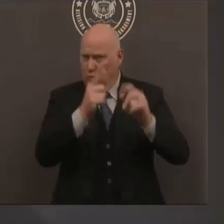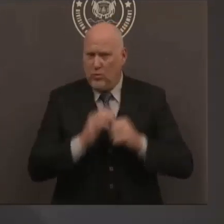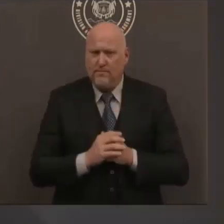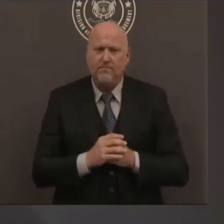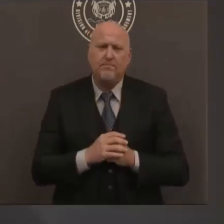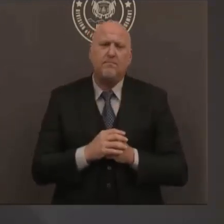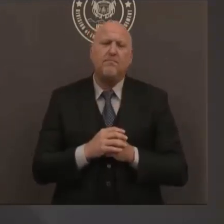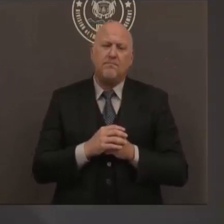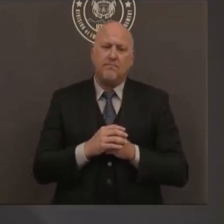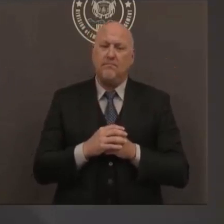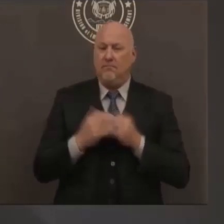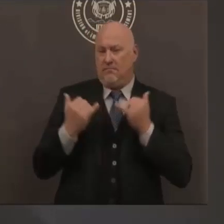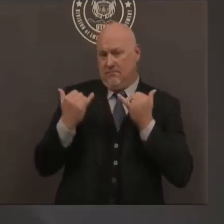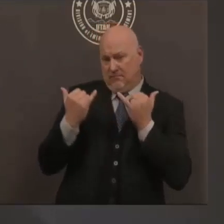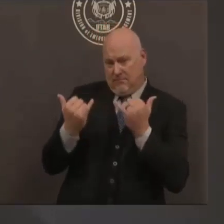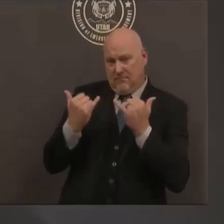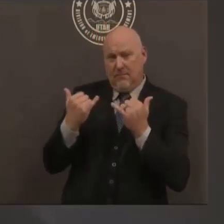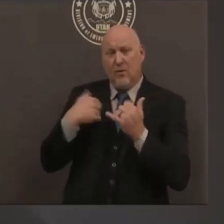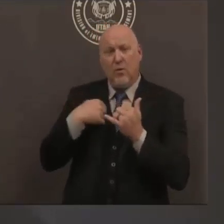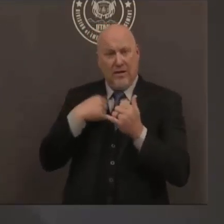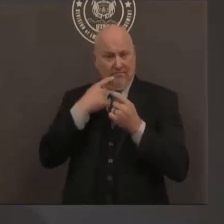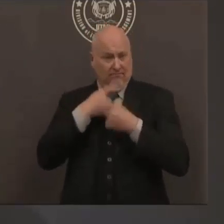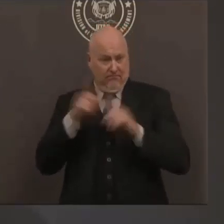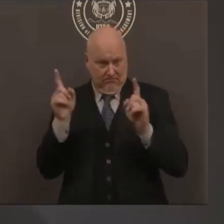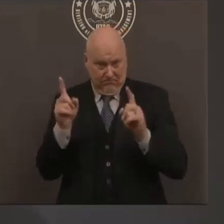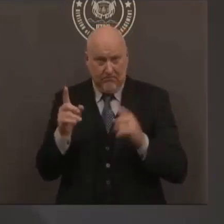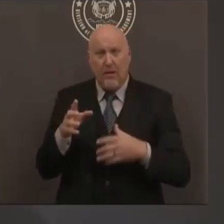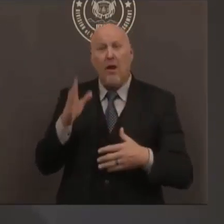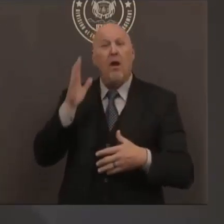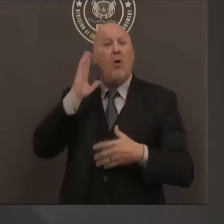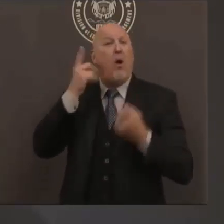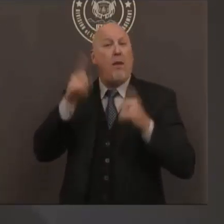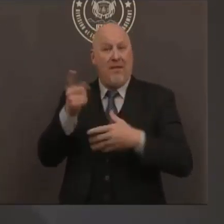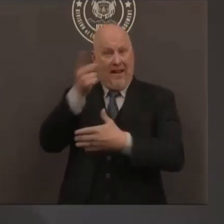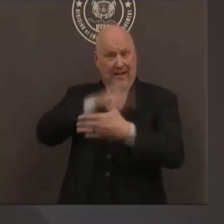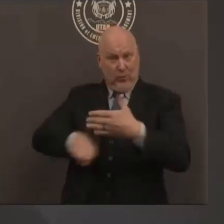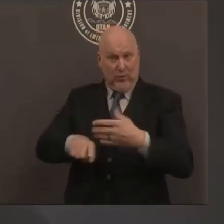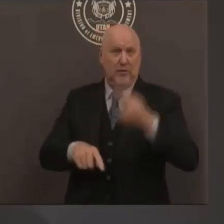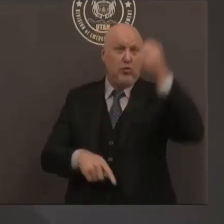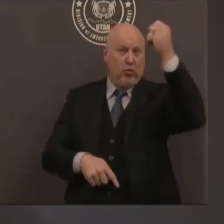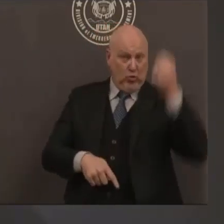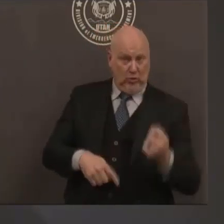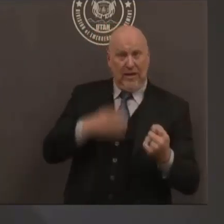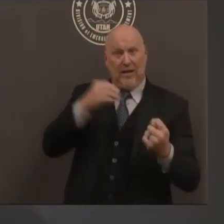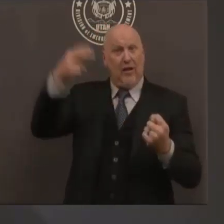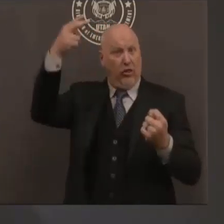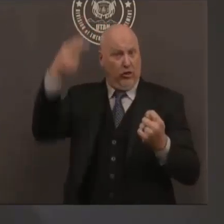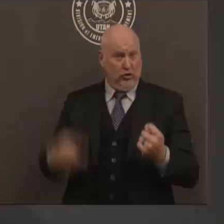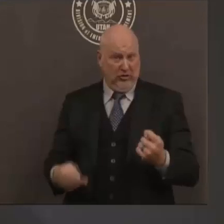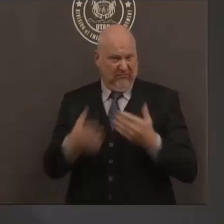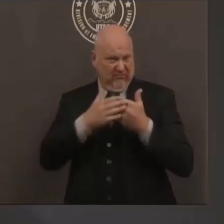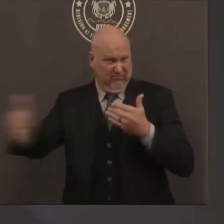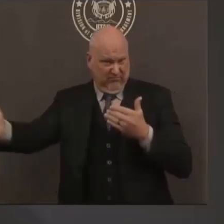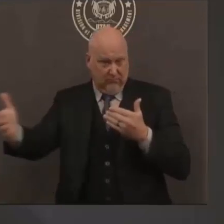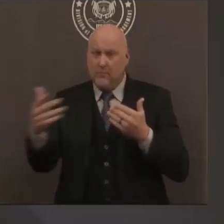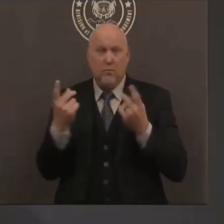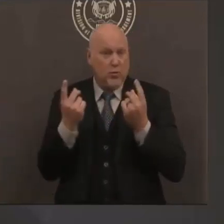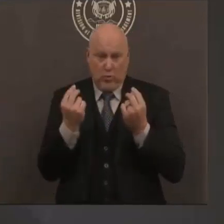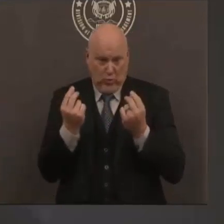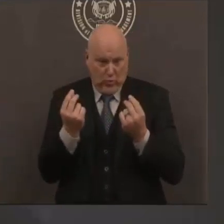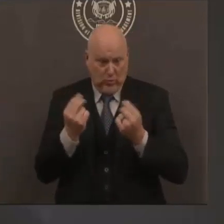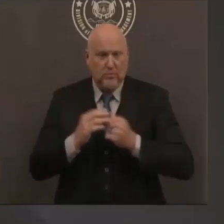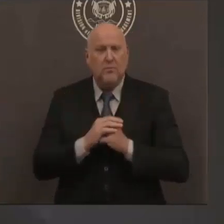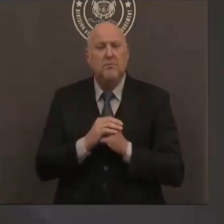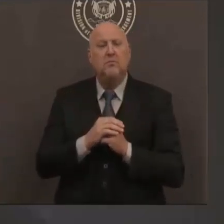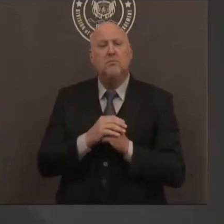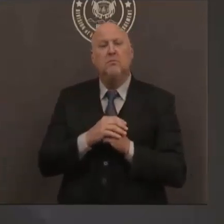starting next week, every Tuesday and Thursday, testing will be available at Utah Partners for Health Clinic in Midvale. And of